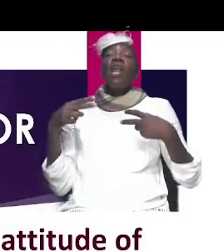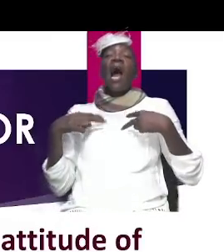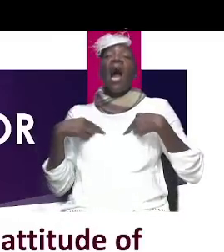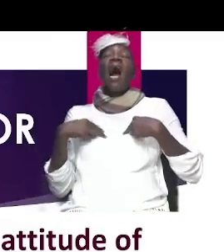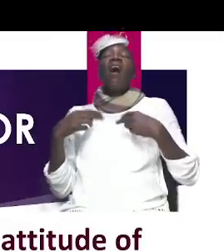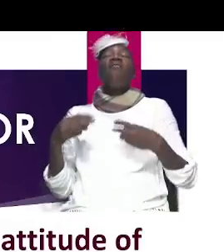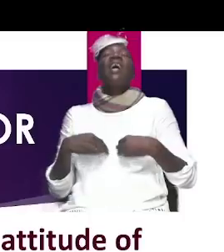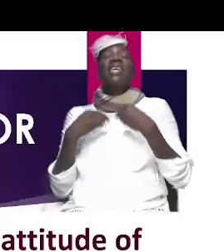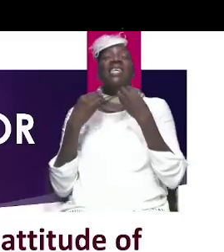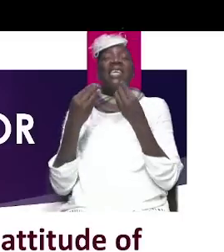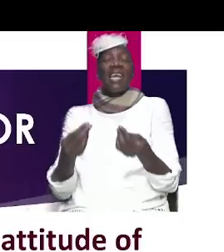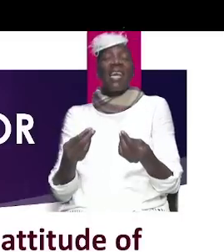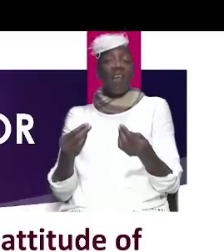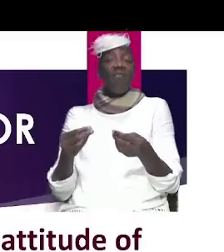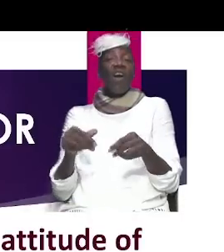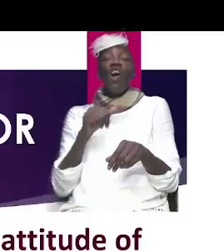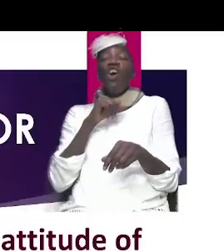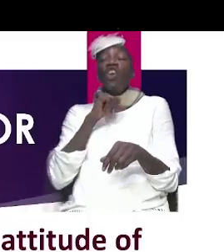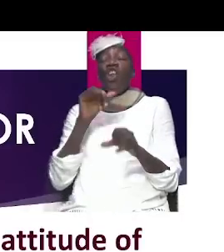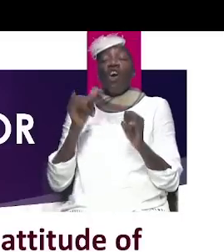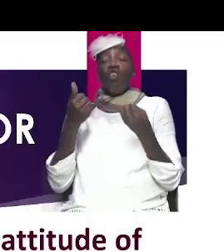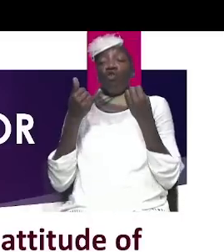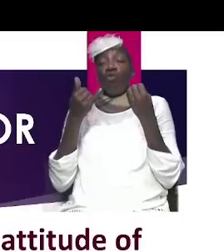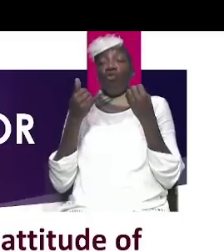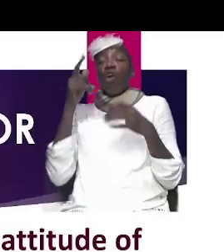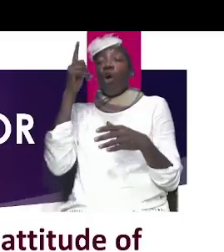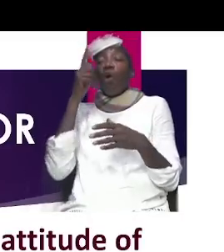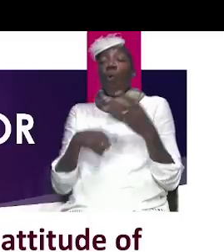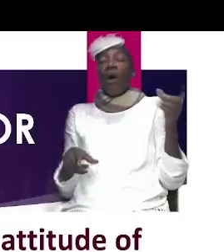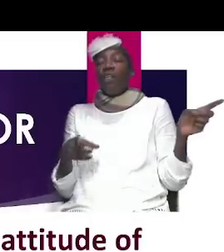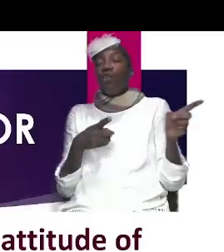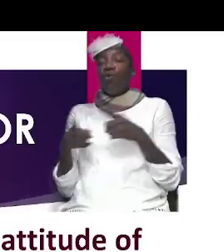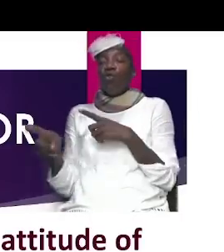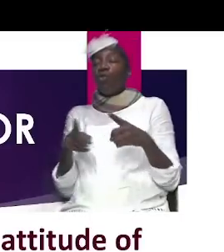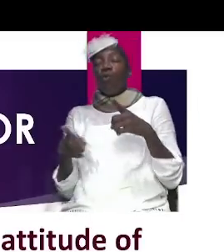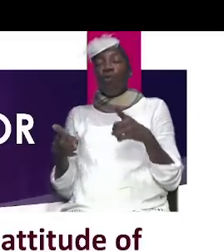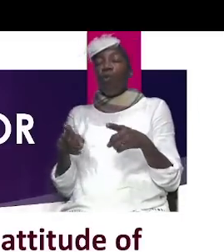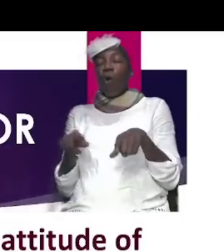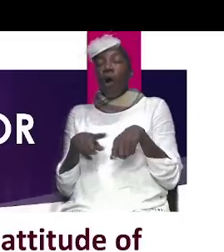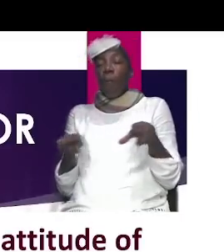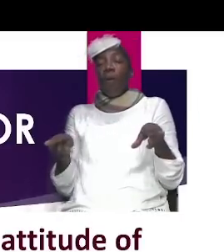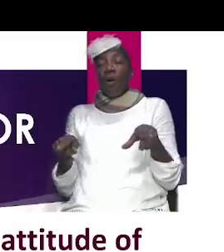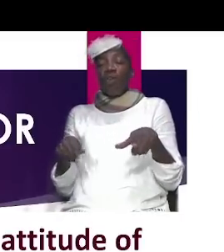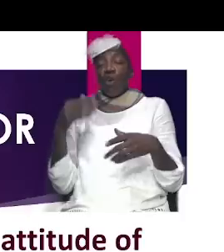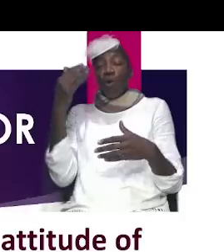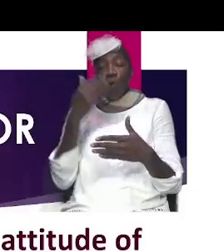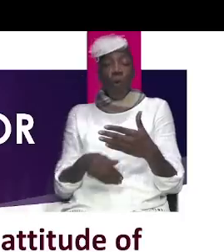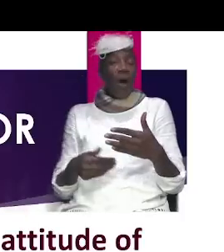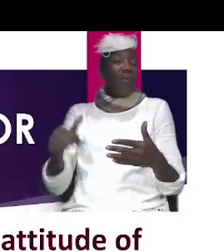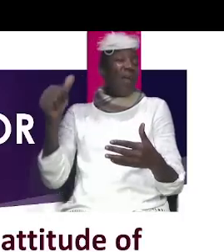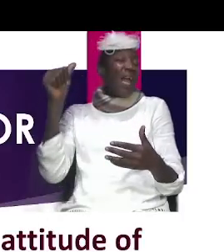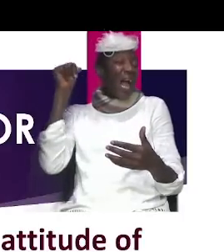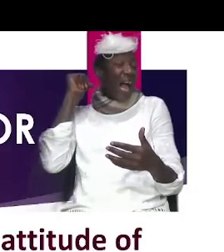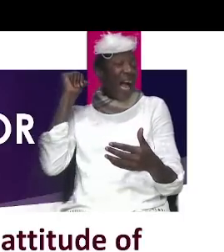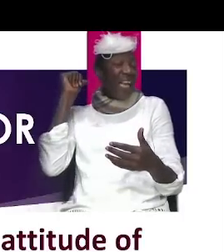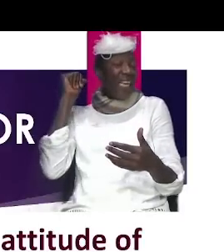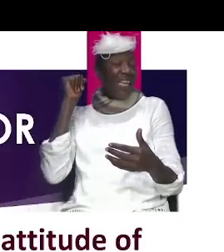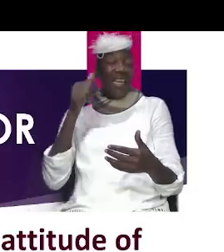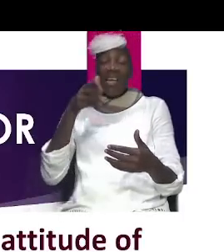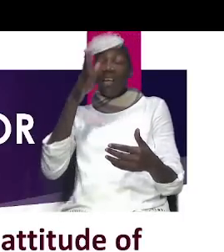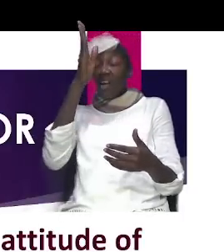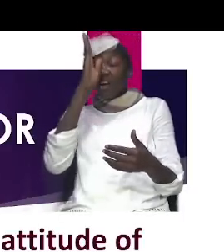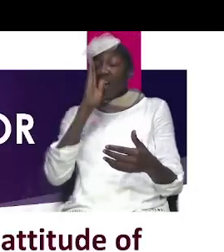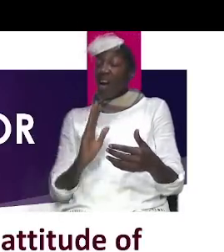is not merely what we do, saints of God. It is what is behind it. What God is seeing in our